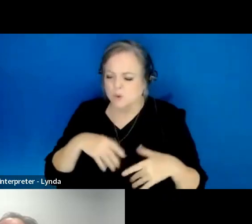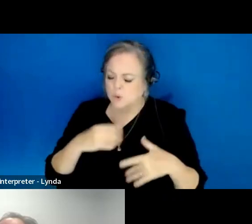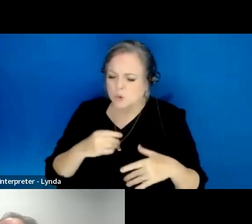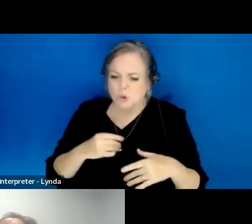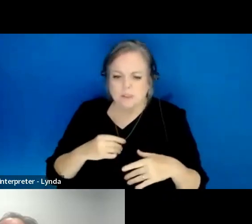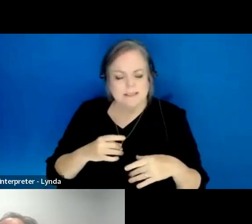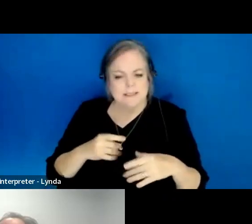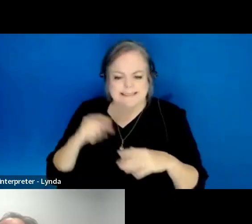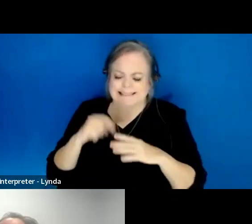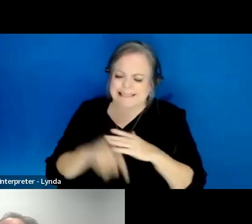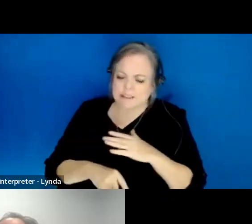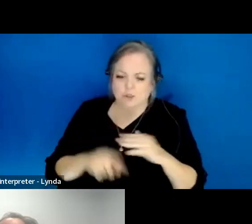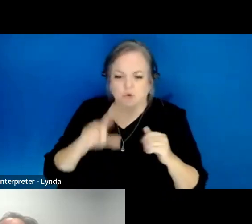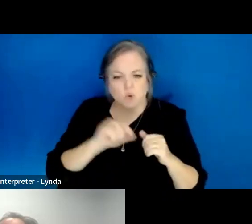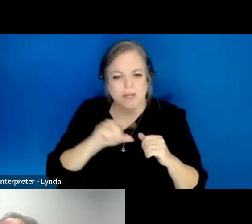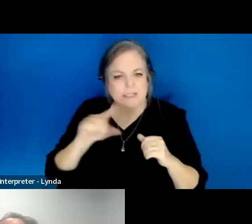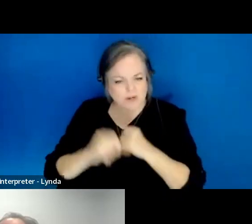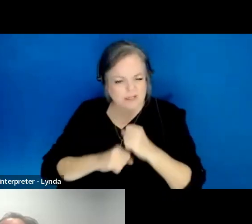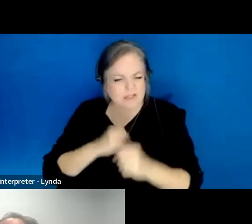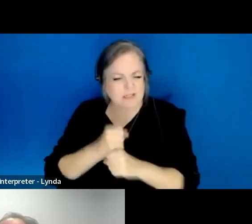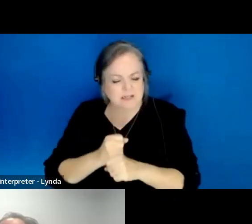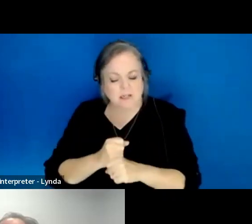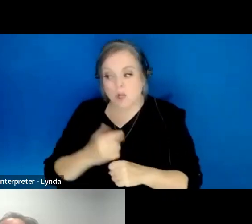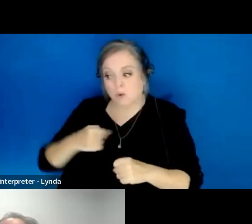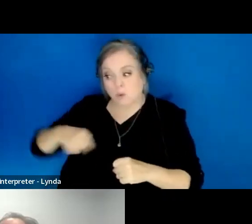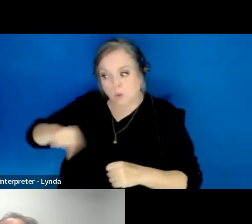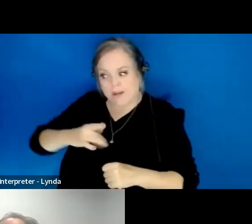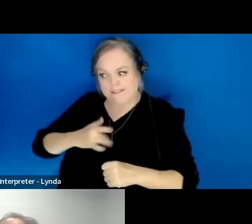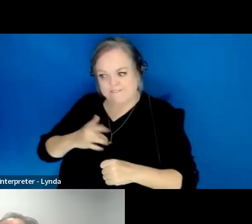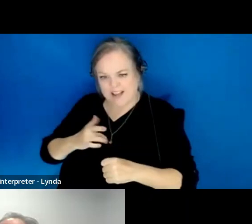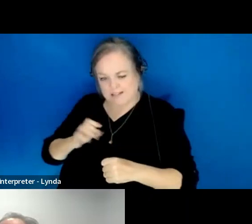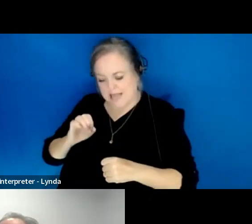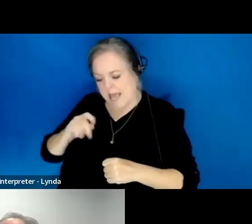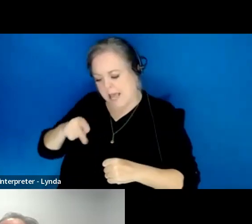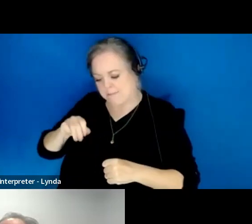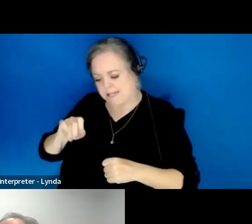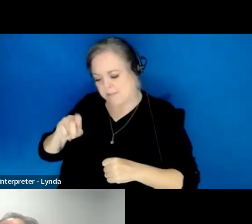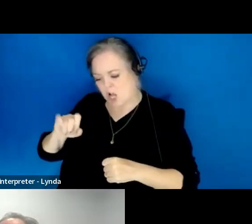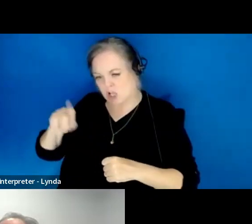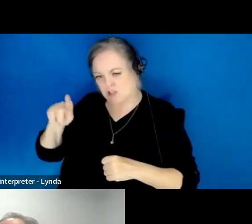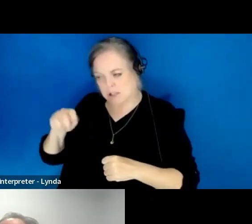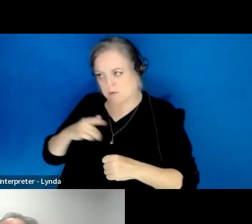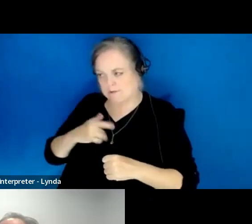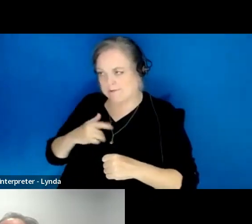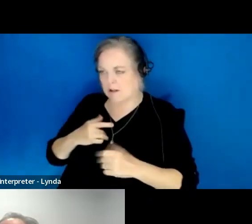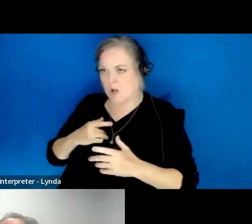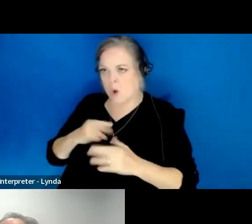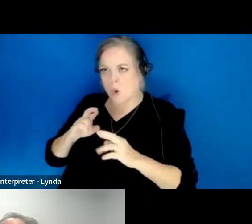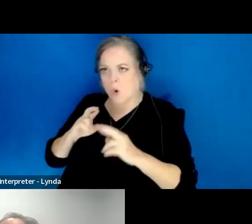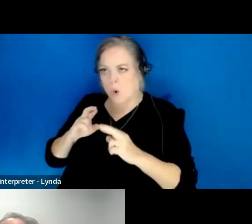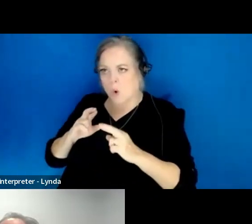2020 that we felt as epidemiologists that help was finally coming. And